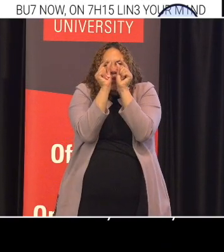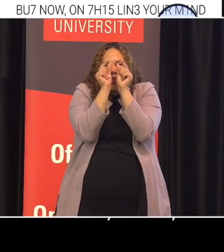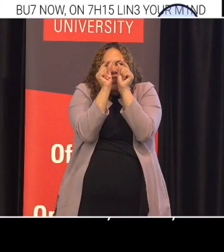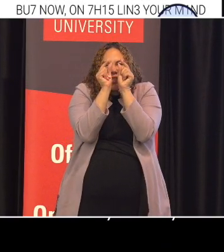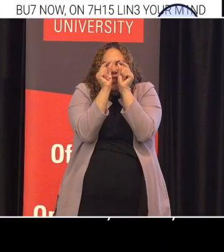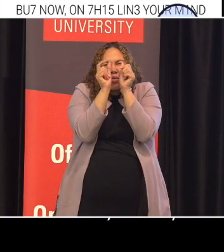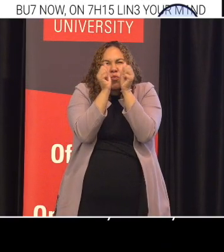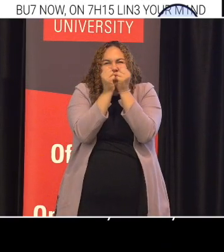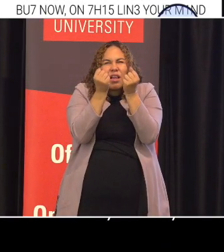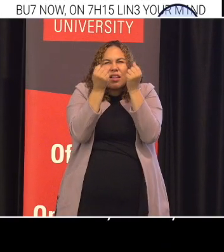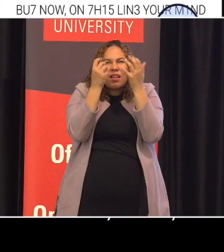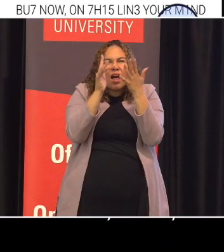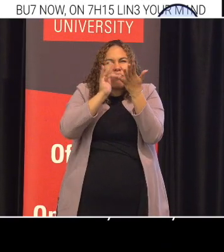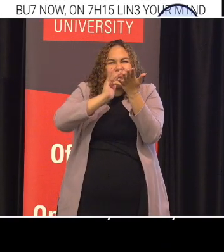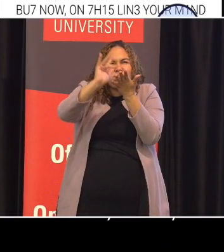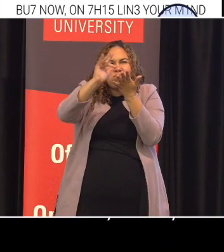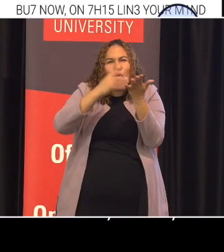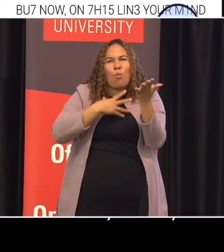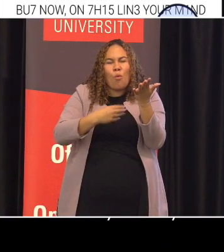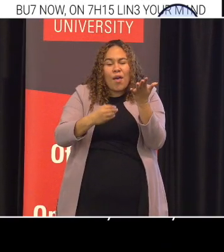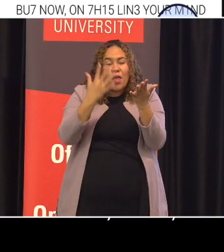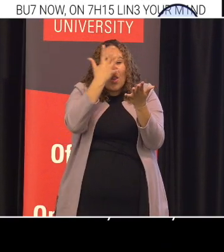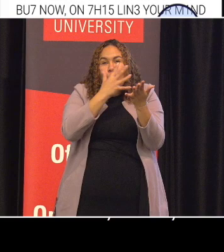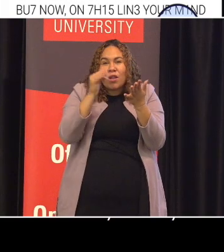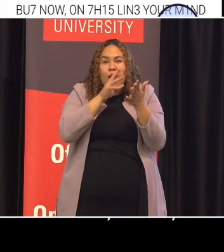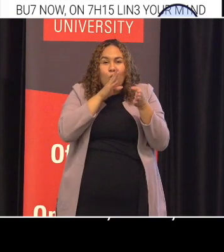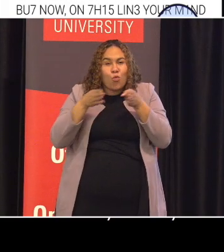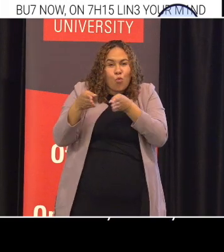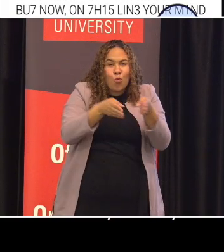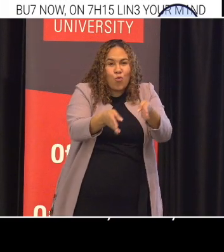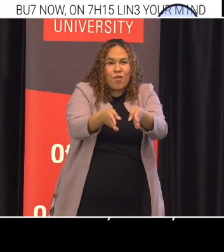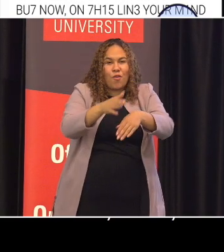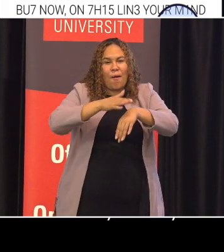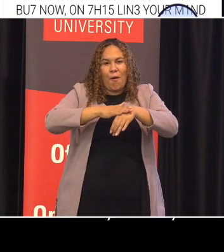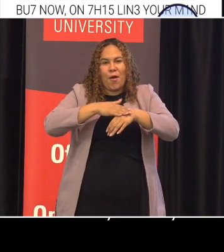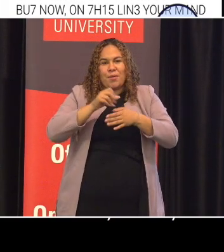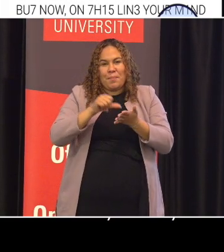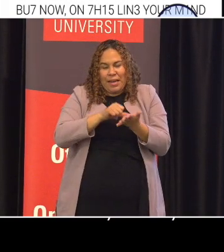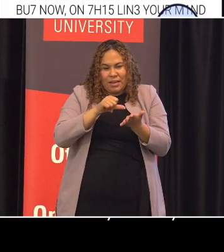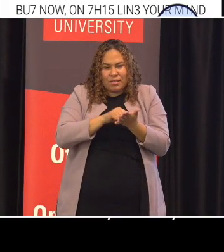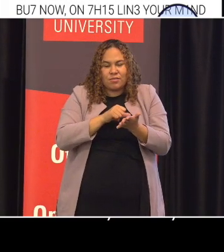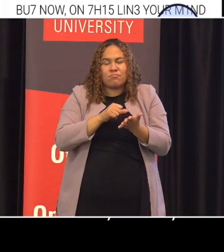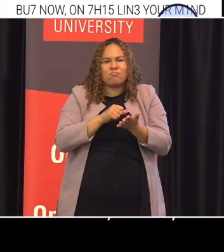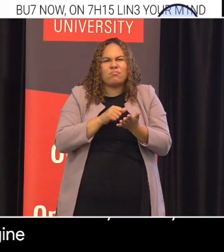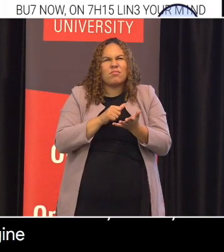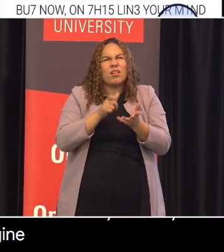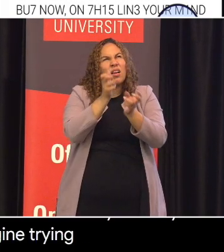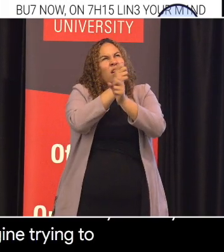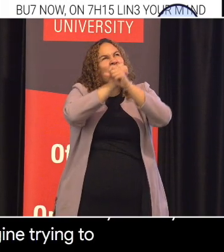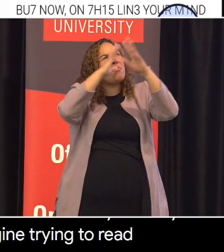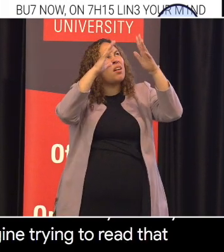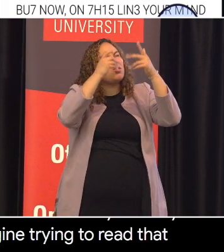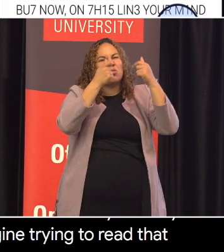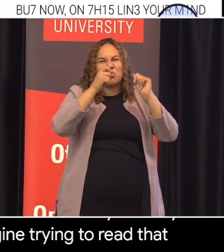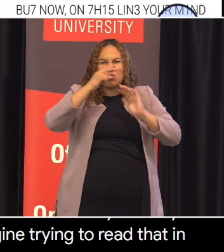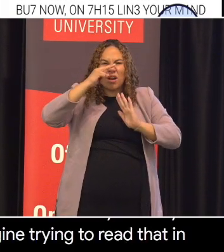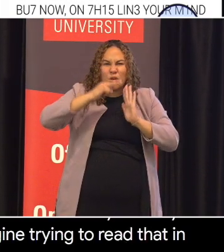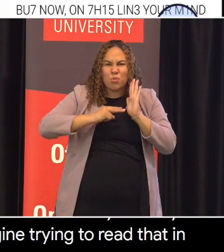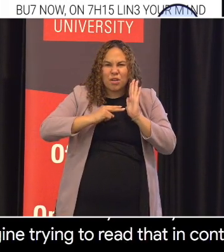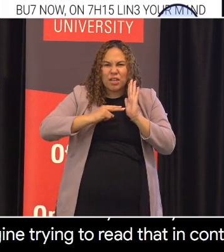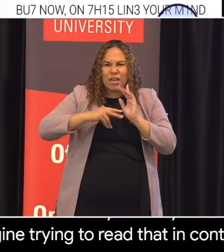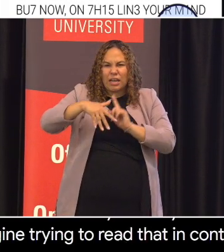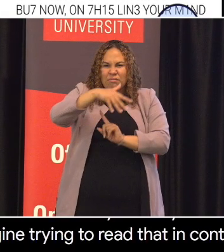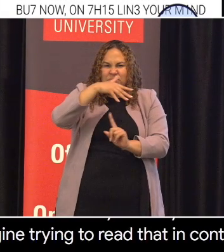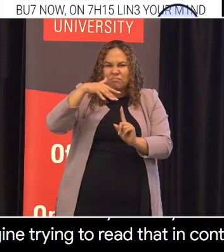empty white space that runs like rivers down the page. Imagine trying to read that in